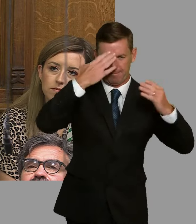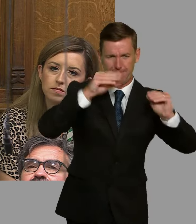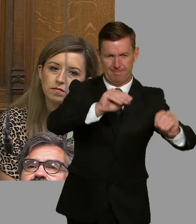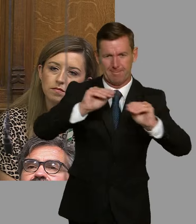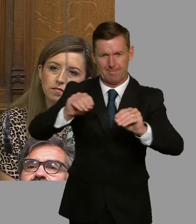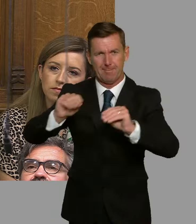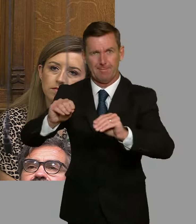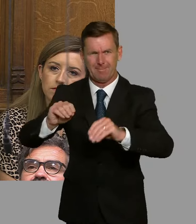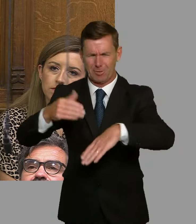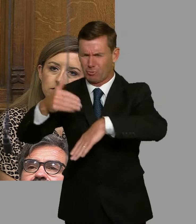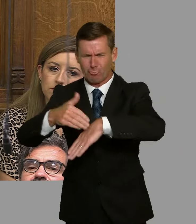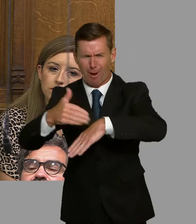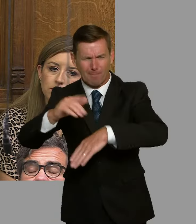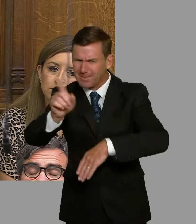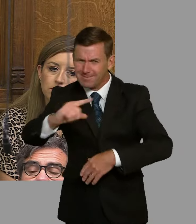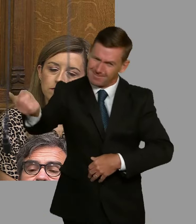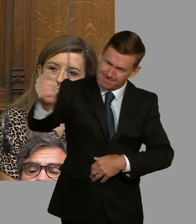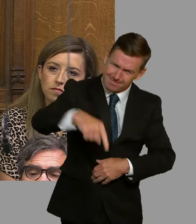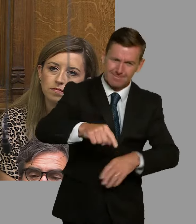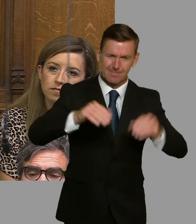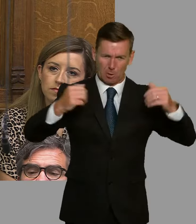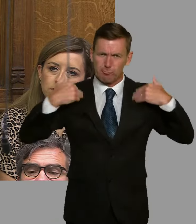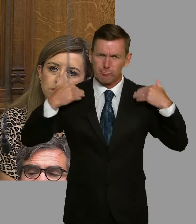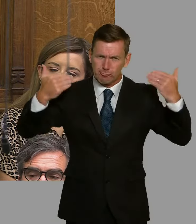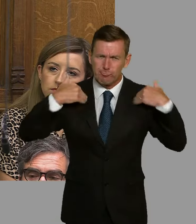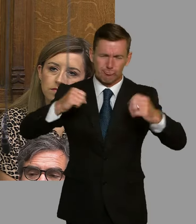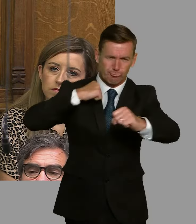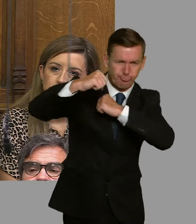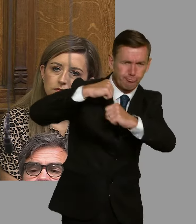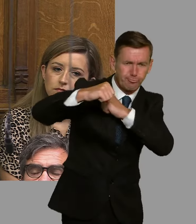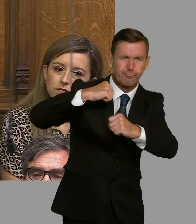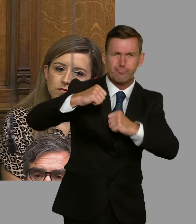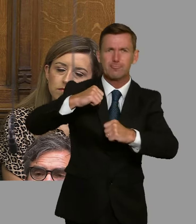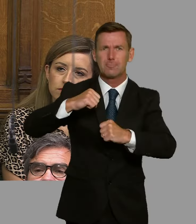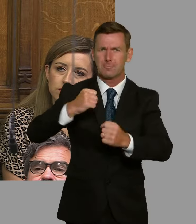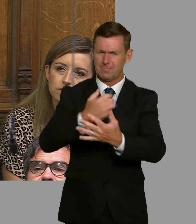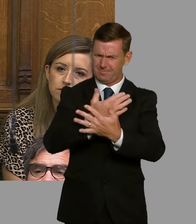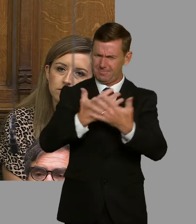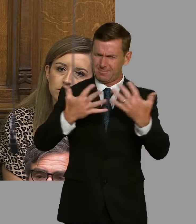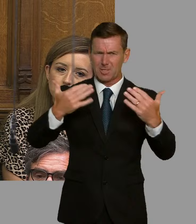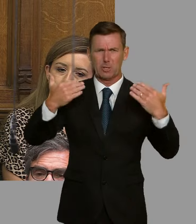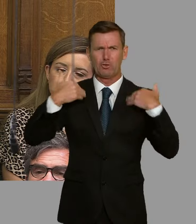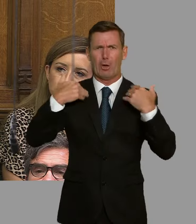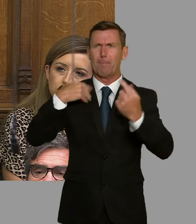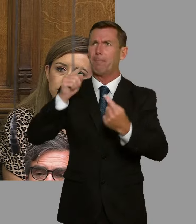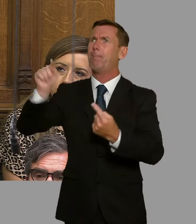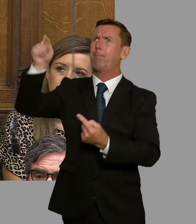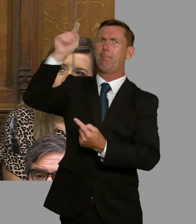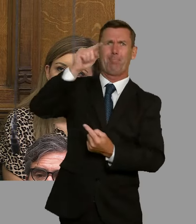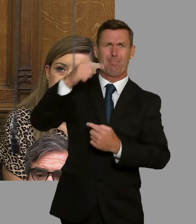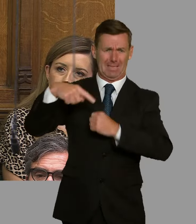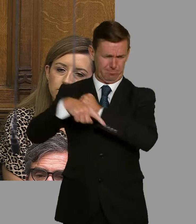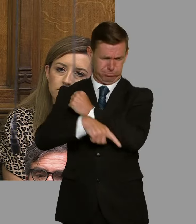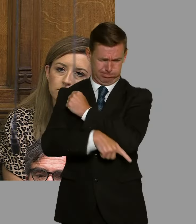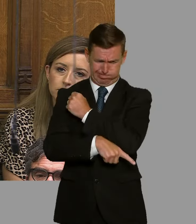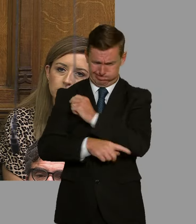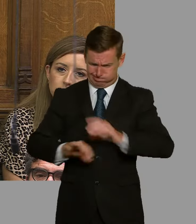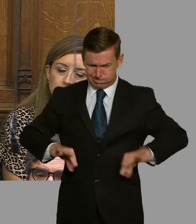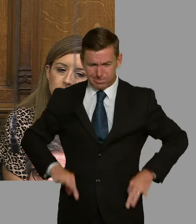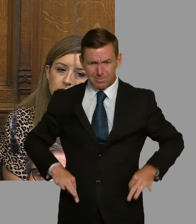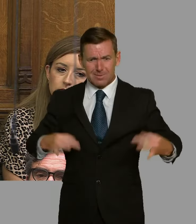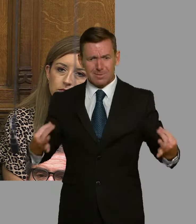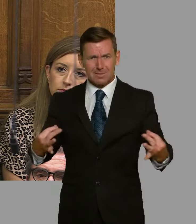country operate on a shoestring and can't afford to keep the lights on, reliant on brilliant charities like Maverick